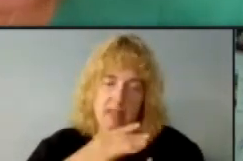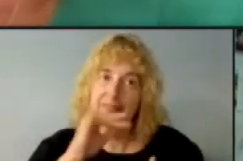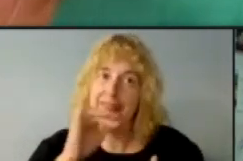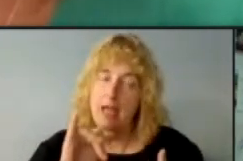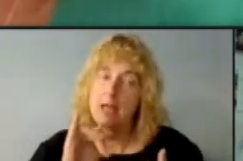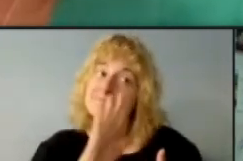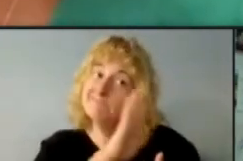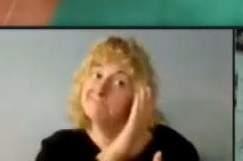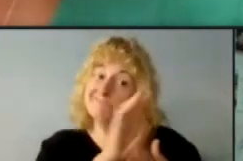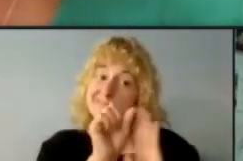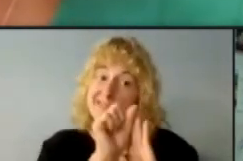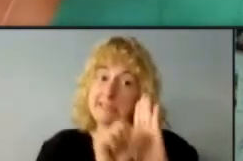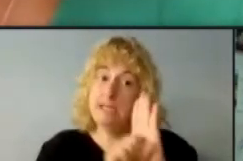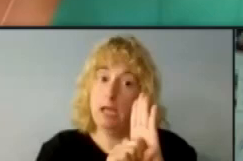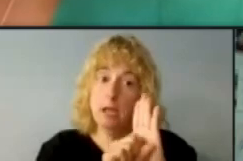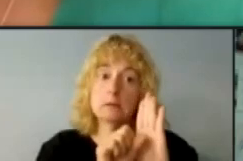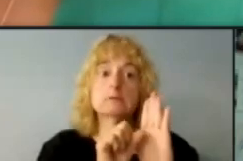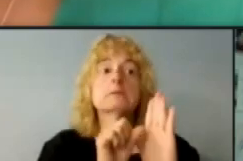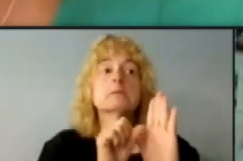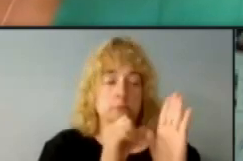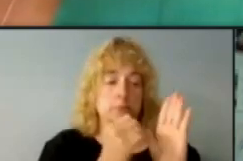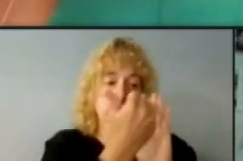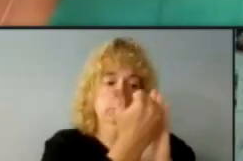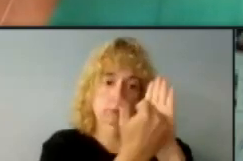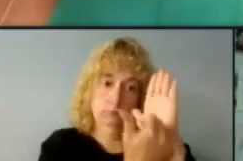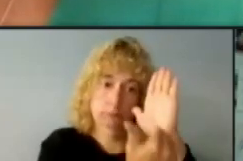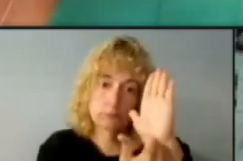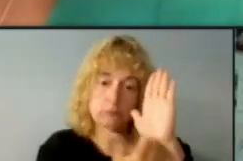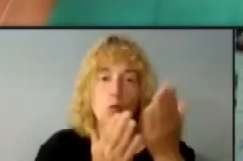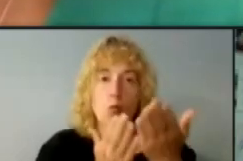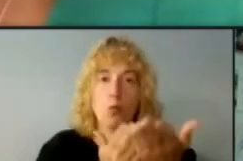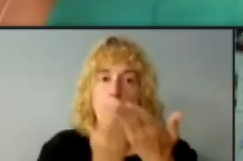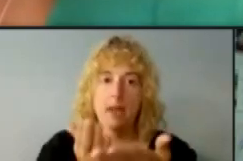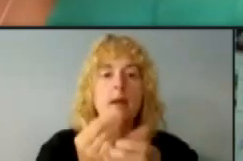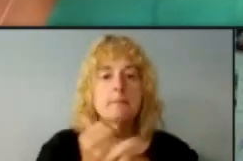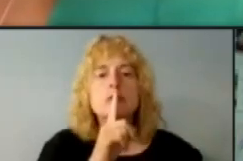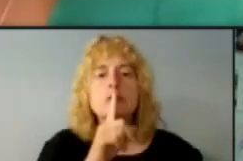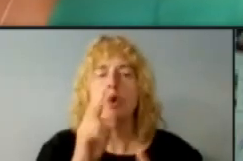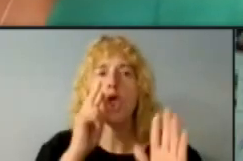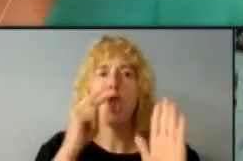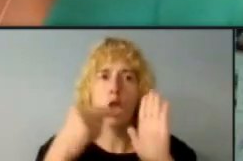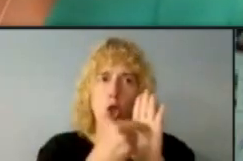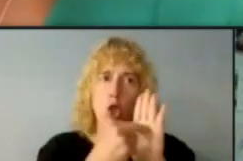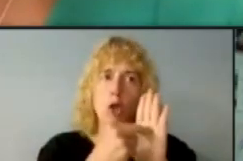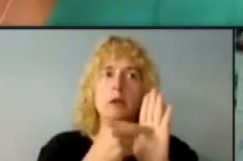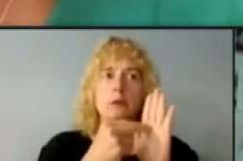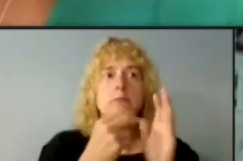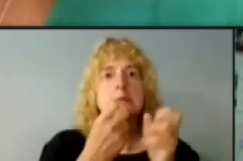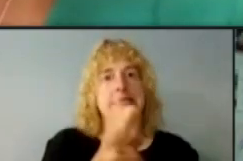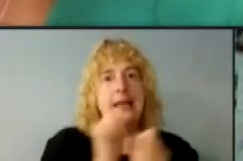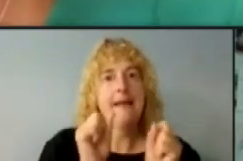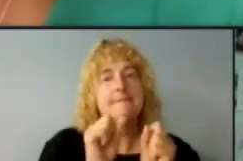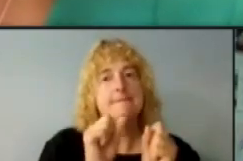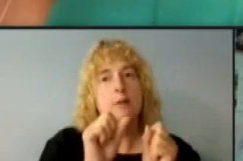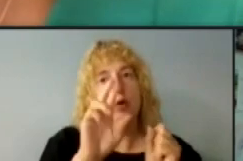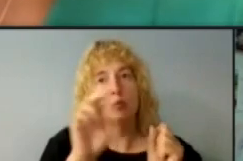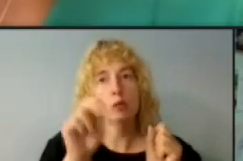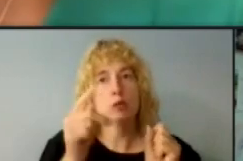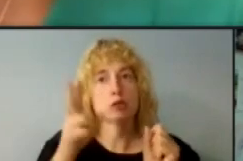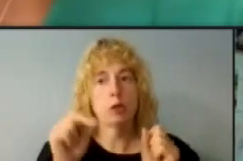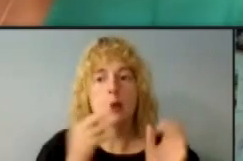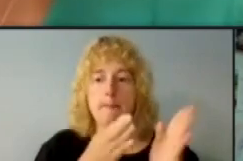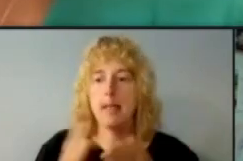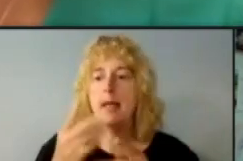So again, make sure that you take a look at our Michigan Safe Start plan for additional scenarios, which will be able